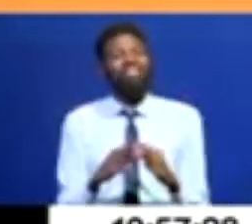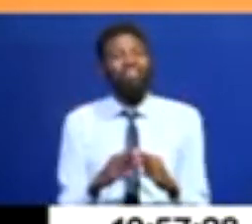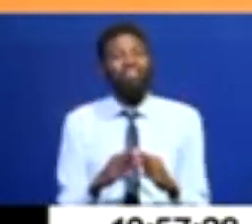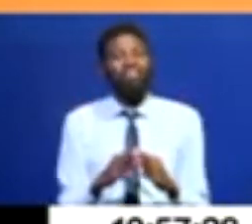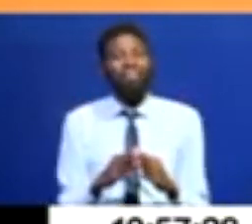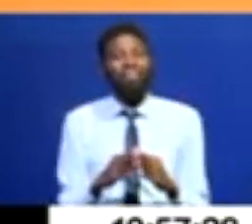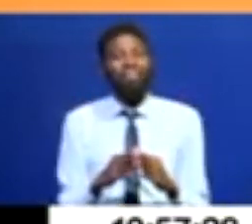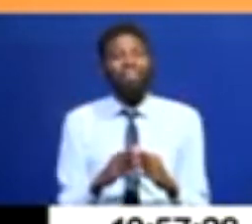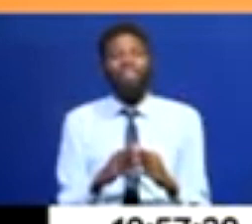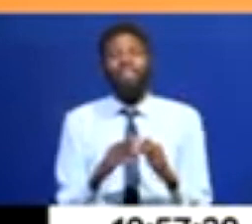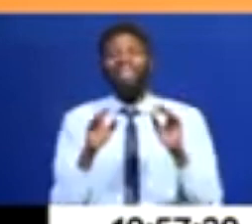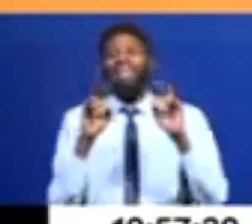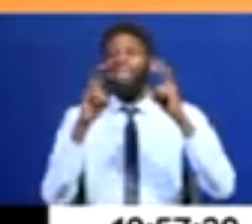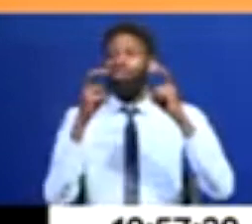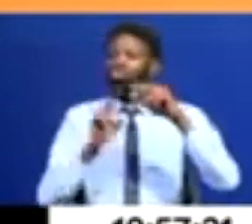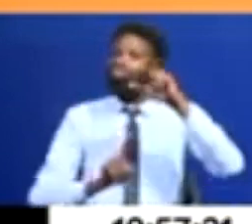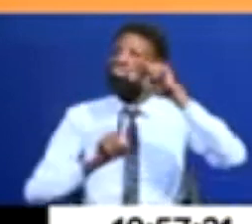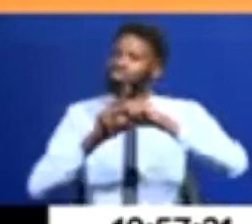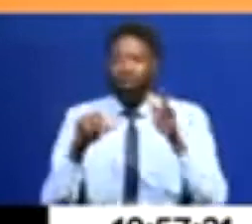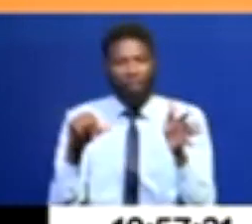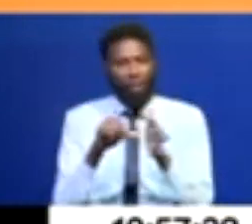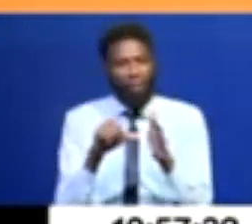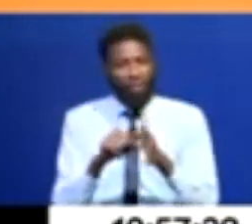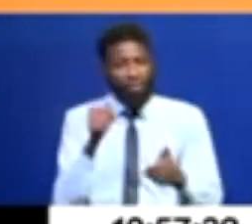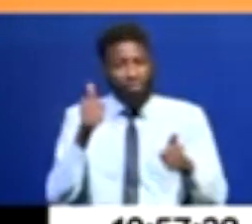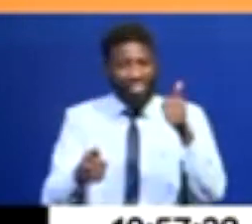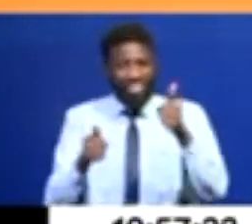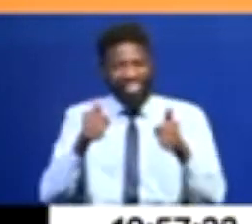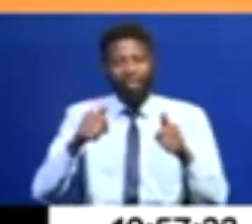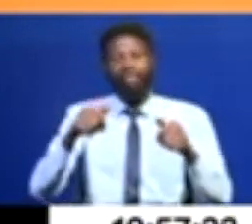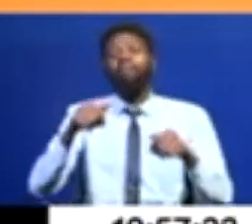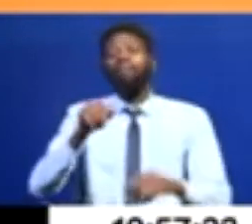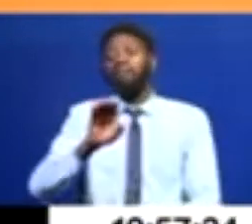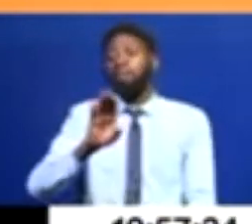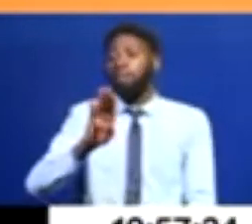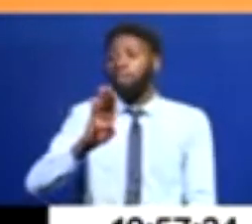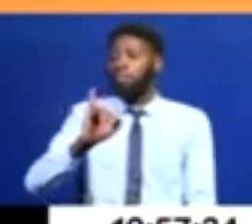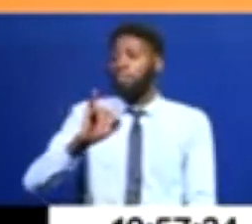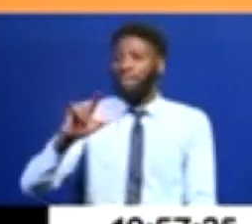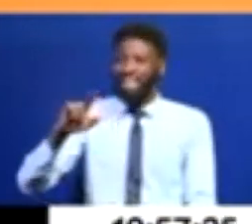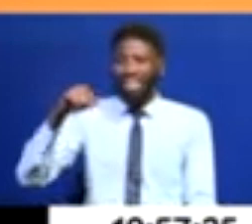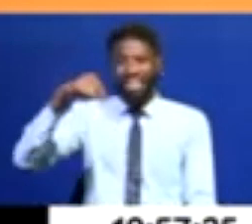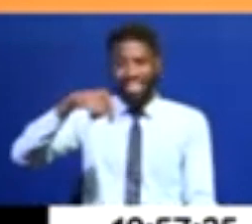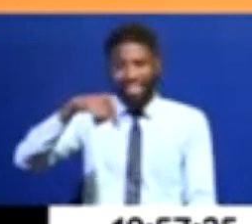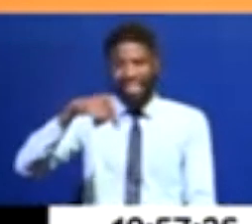The issue which is bringing a problem is that in this particular bill, they are provided